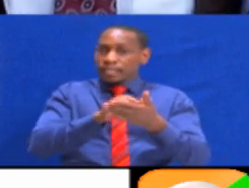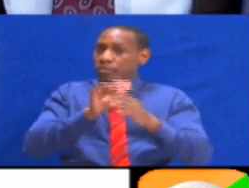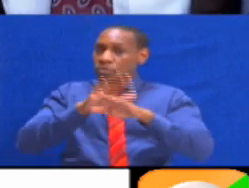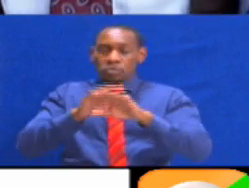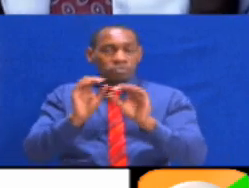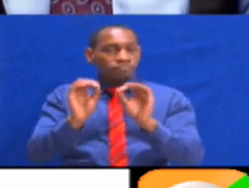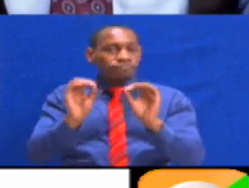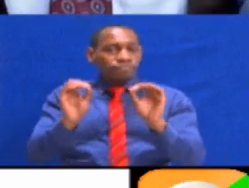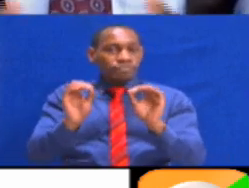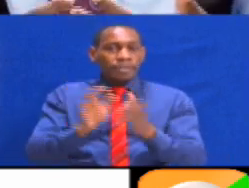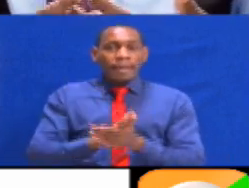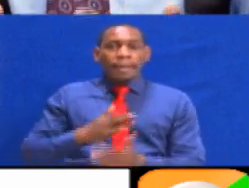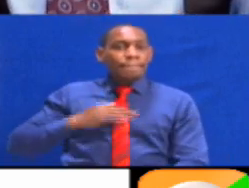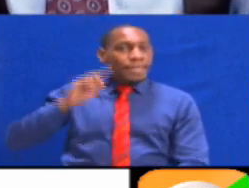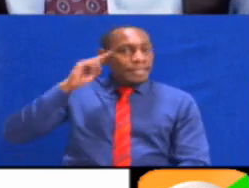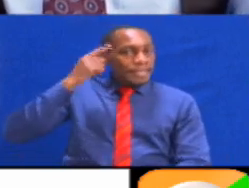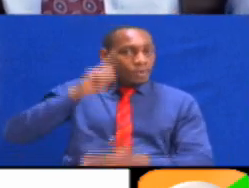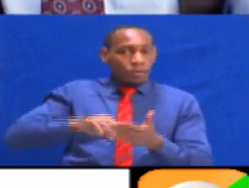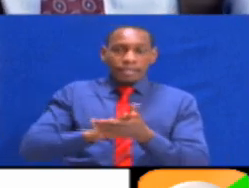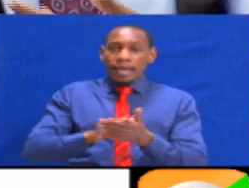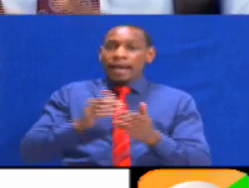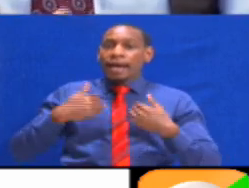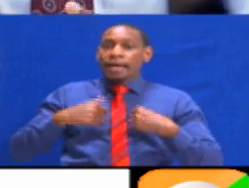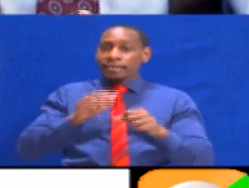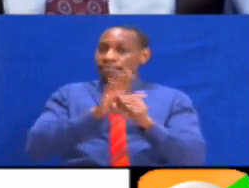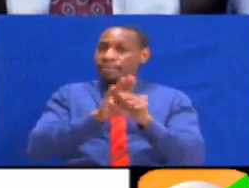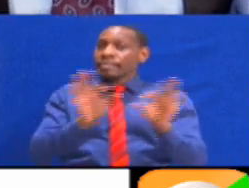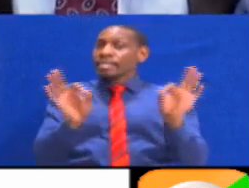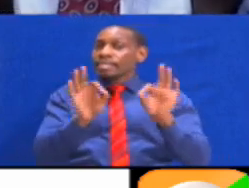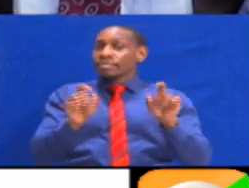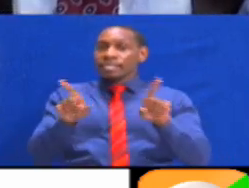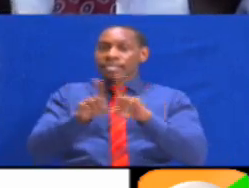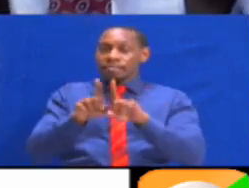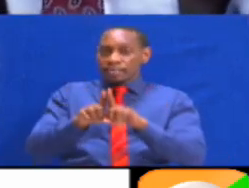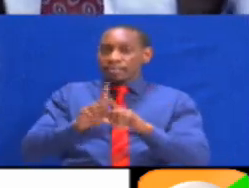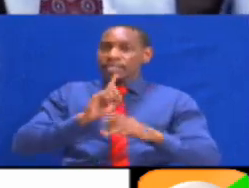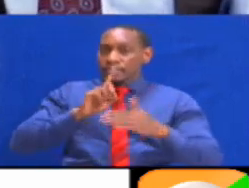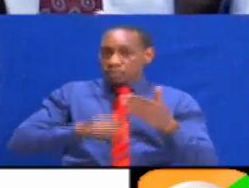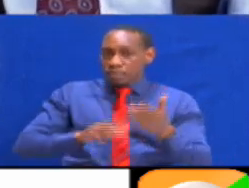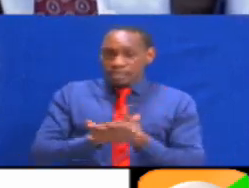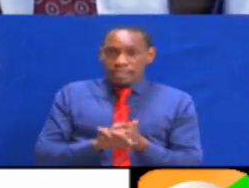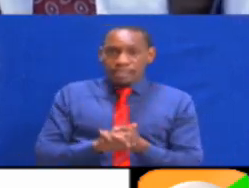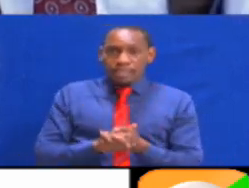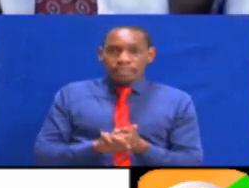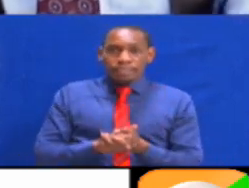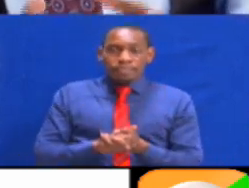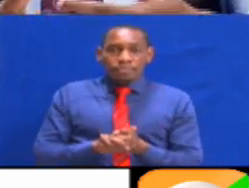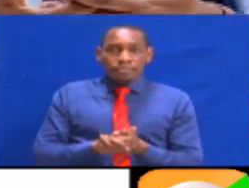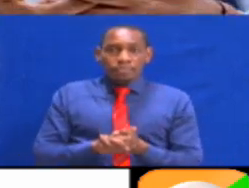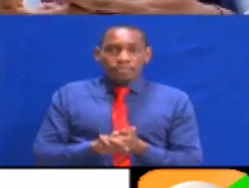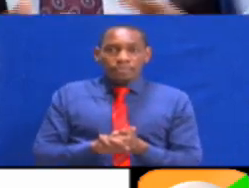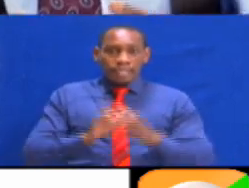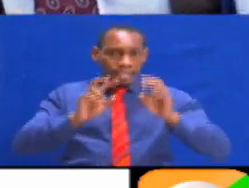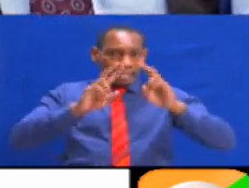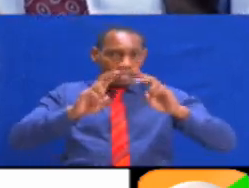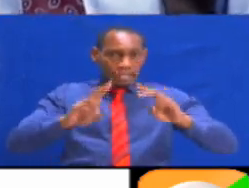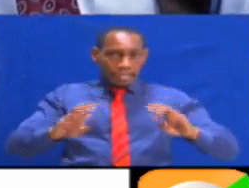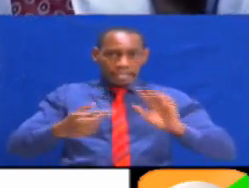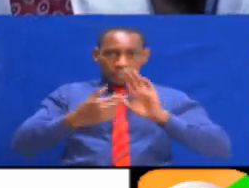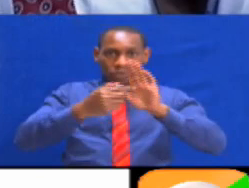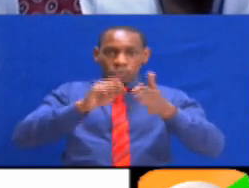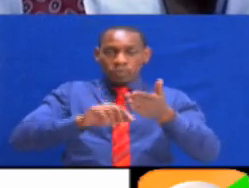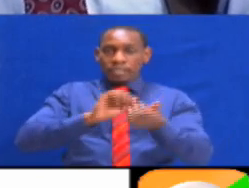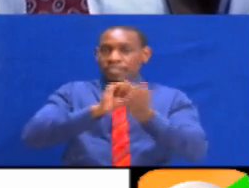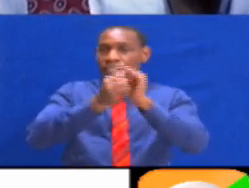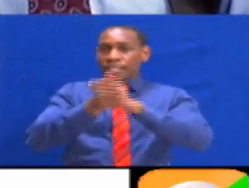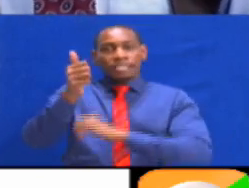encouraging. I think there are more surprises ahead, but there's also one thing that it says. It also says that we haven't changed